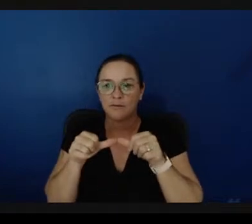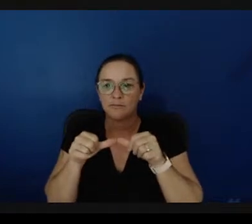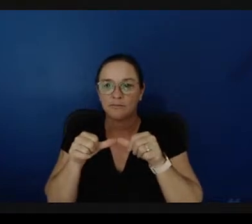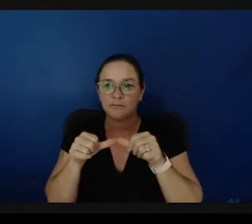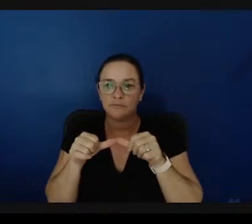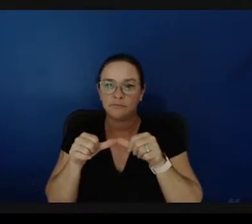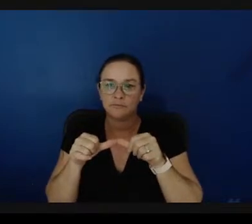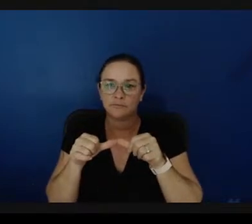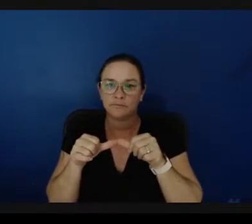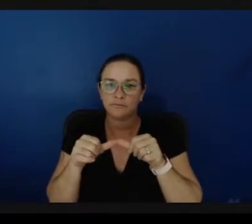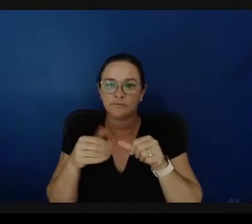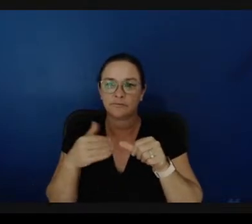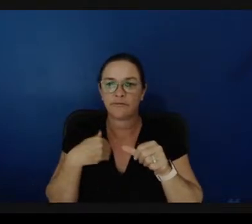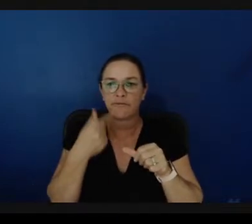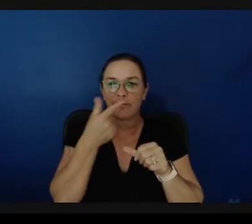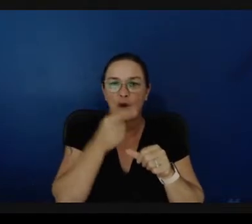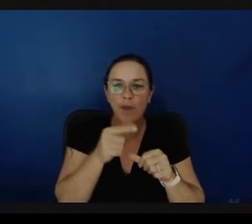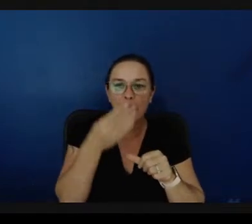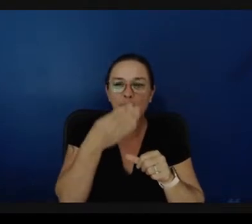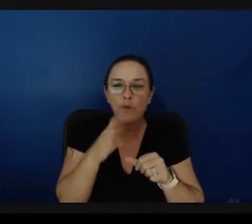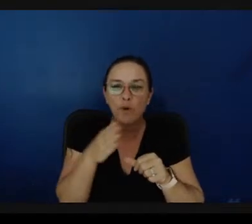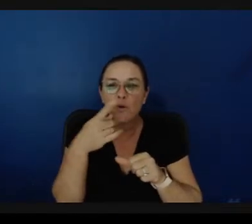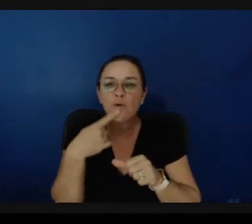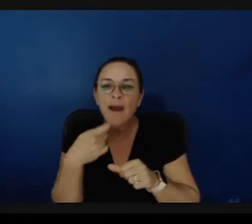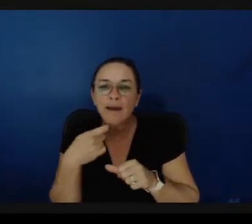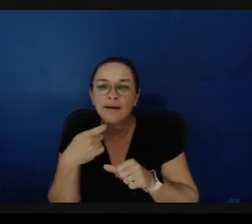You have the green to blue to red